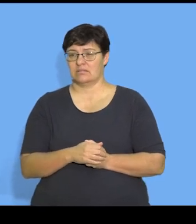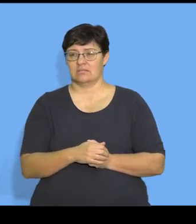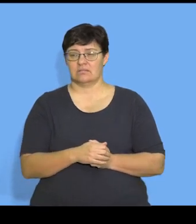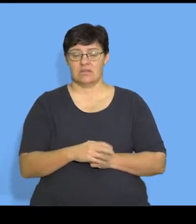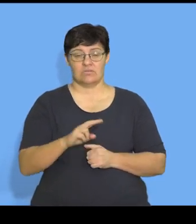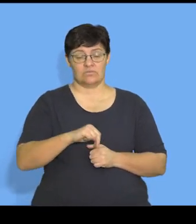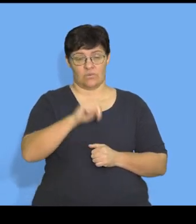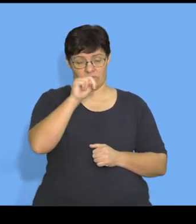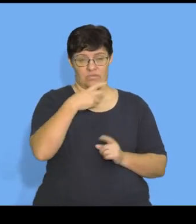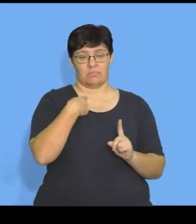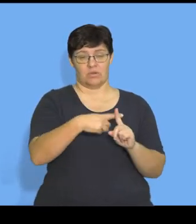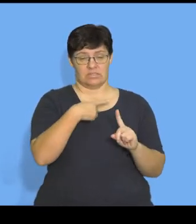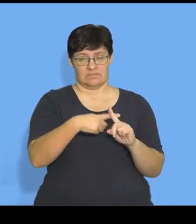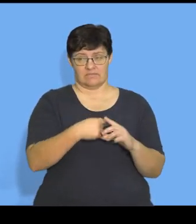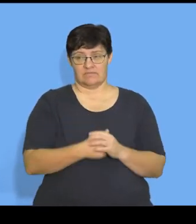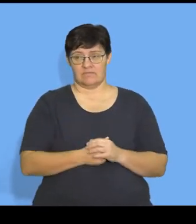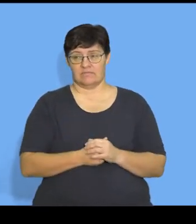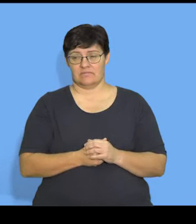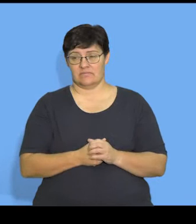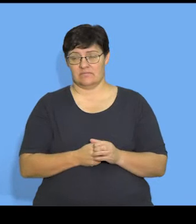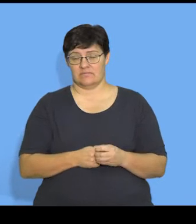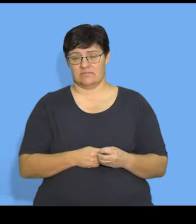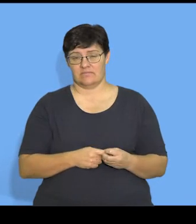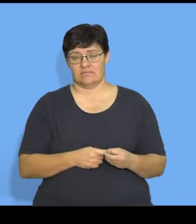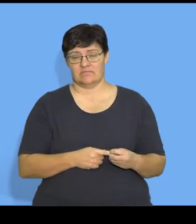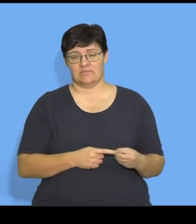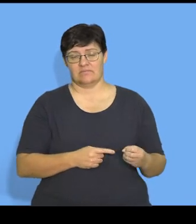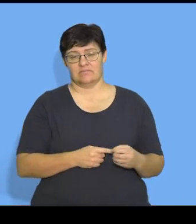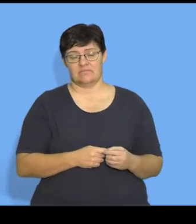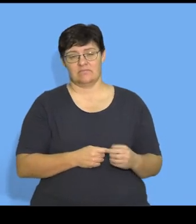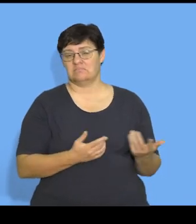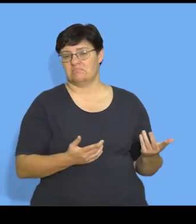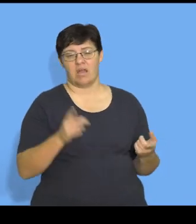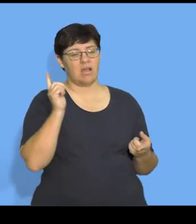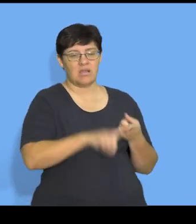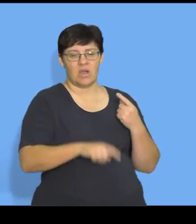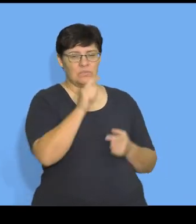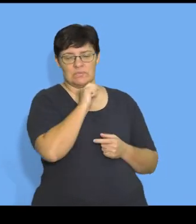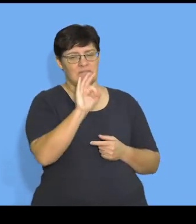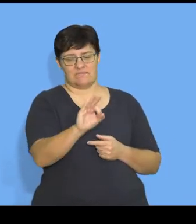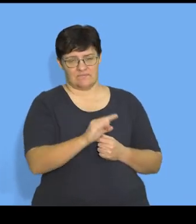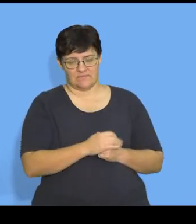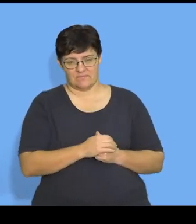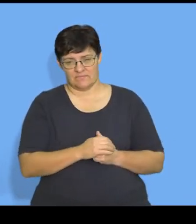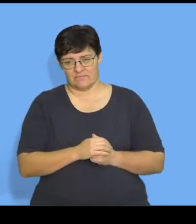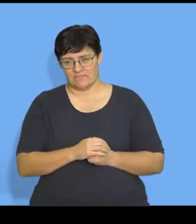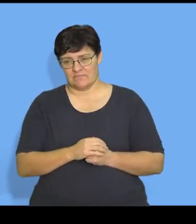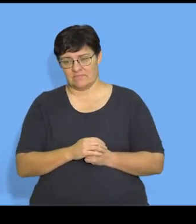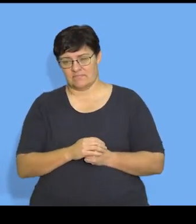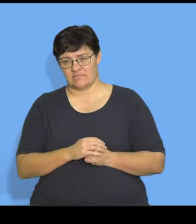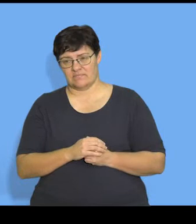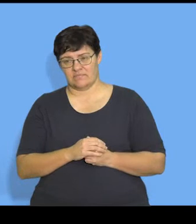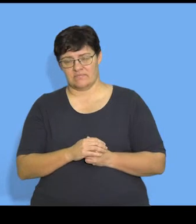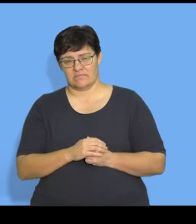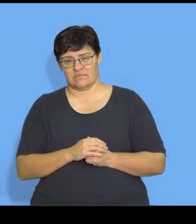is positive. Okay. I can't use F because F